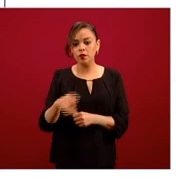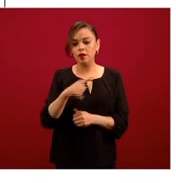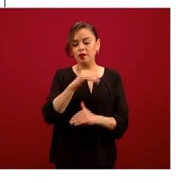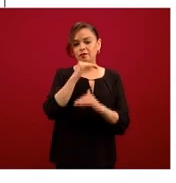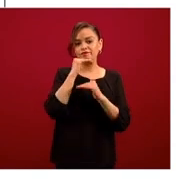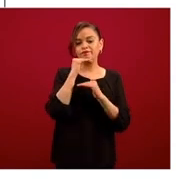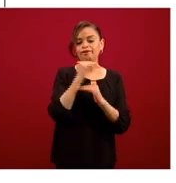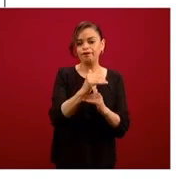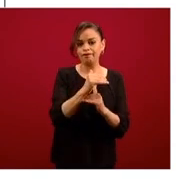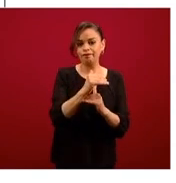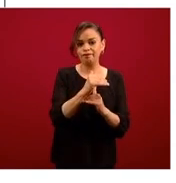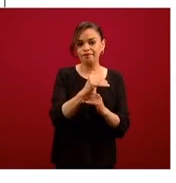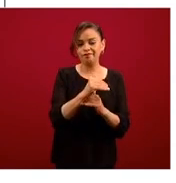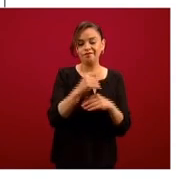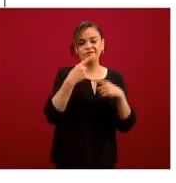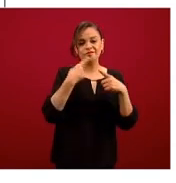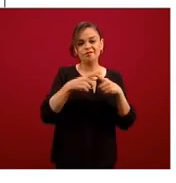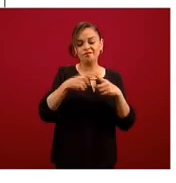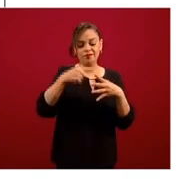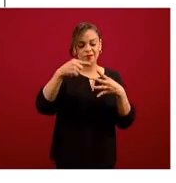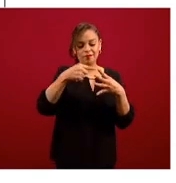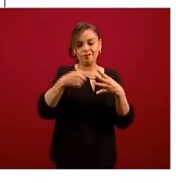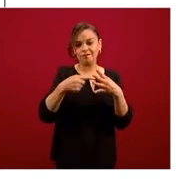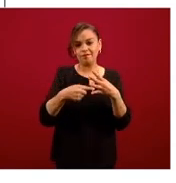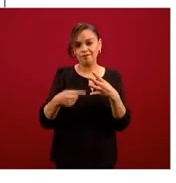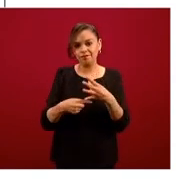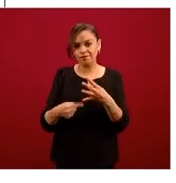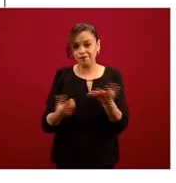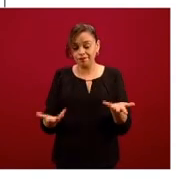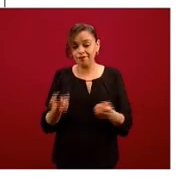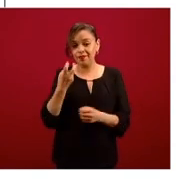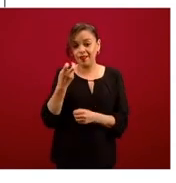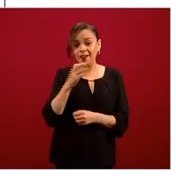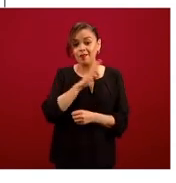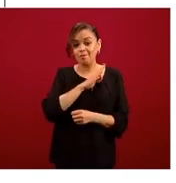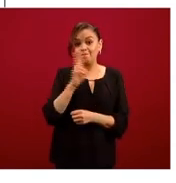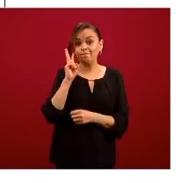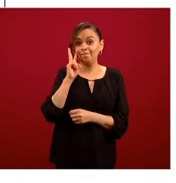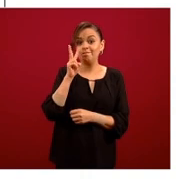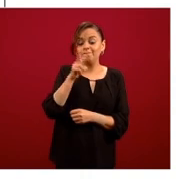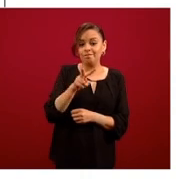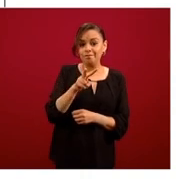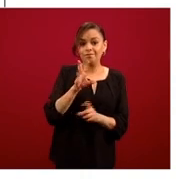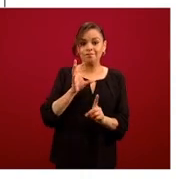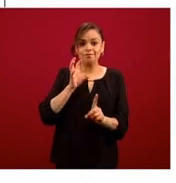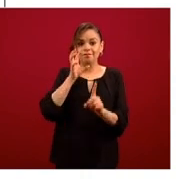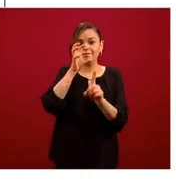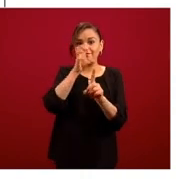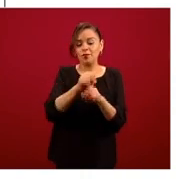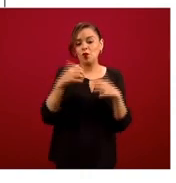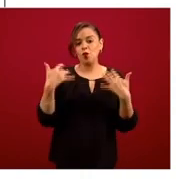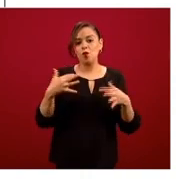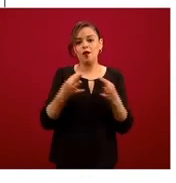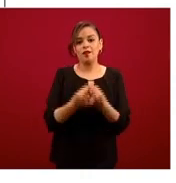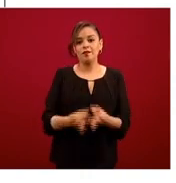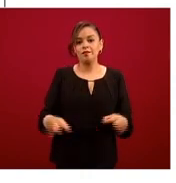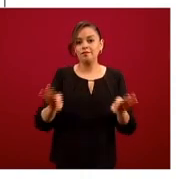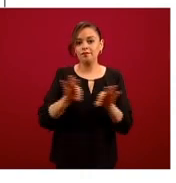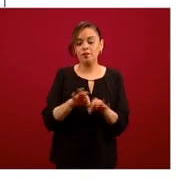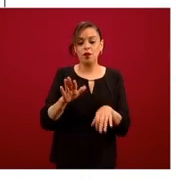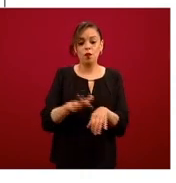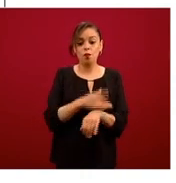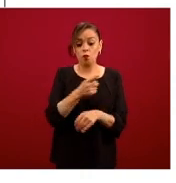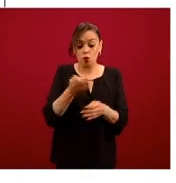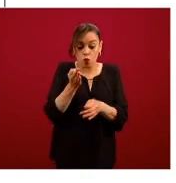uses the technology of the AMBU bags and incorporates them into its inner workings.